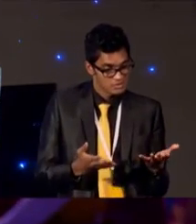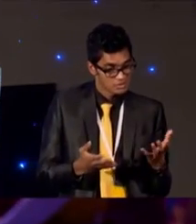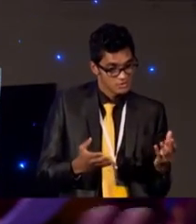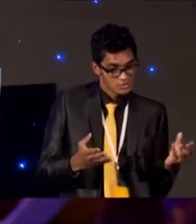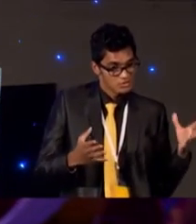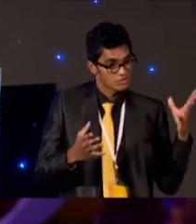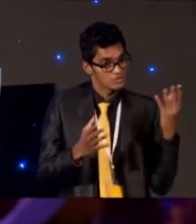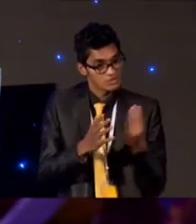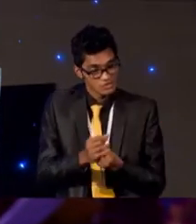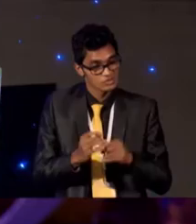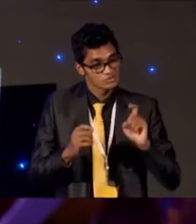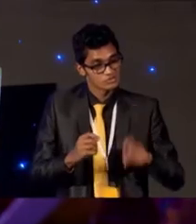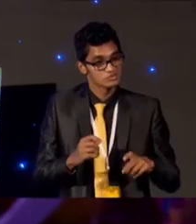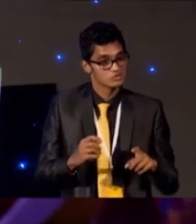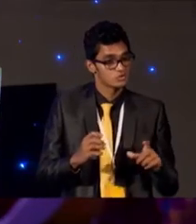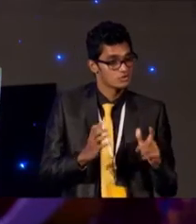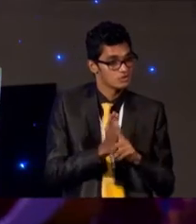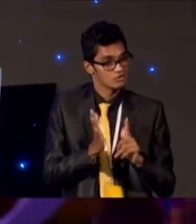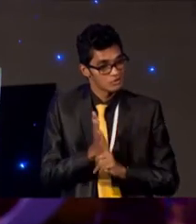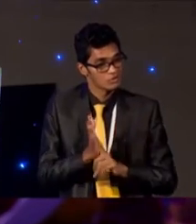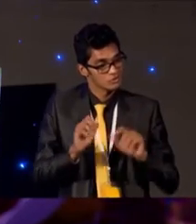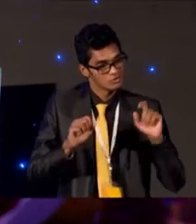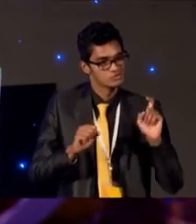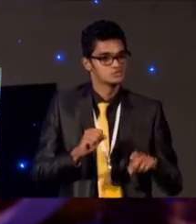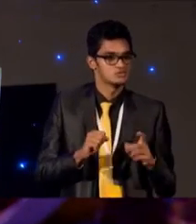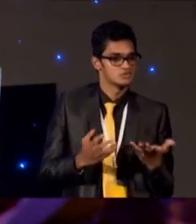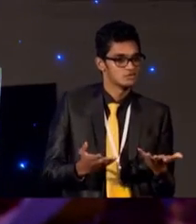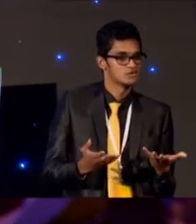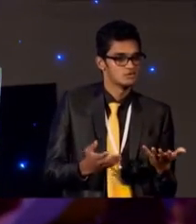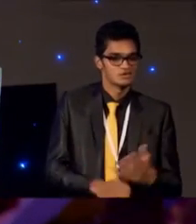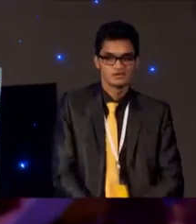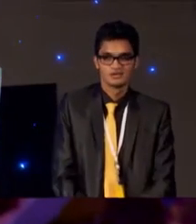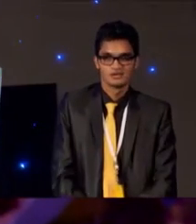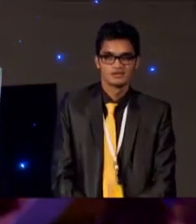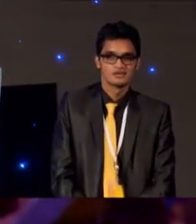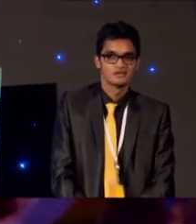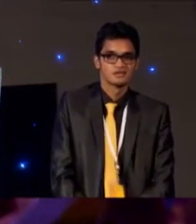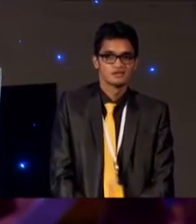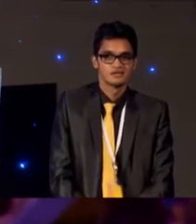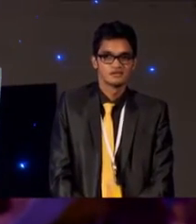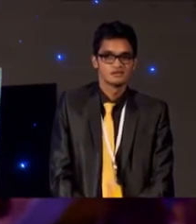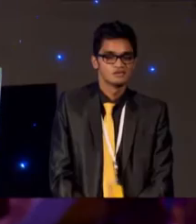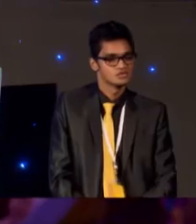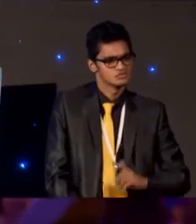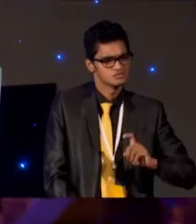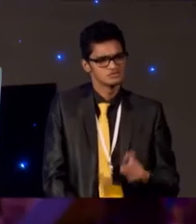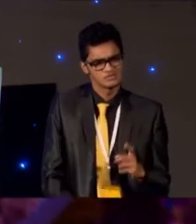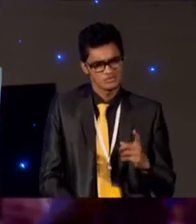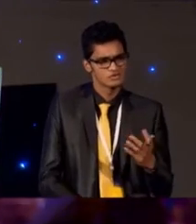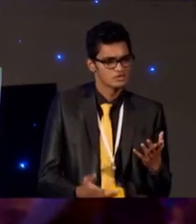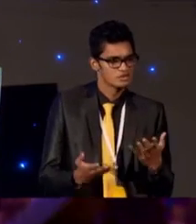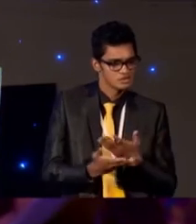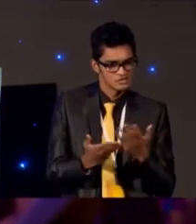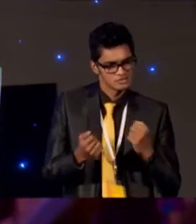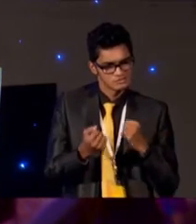incorporation, it's of no use talking like this. And people who are at the helm of affairs should put in, and